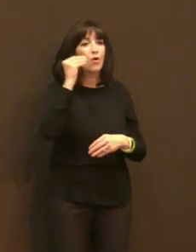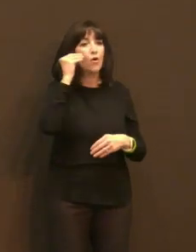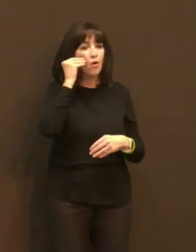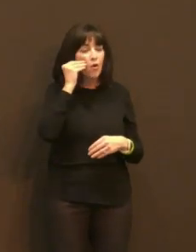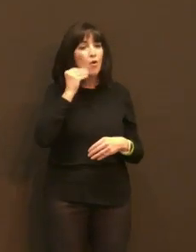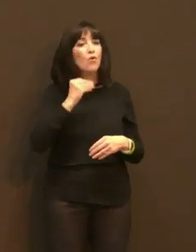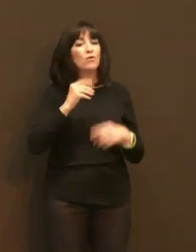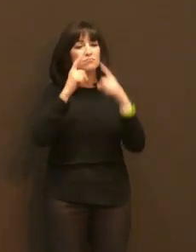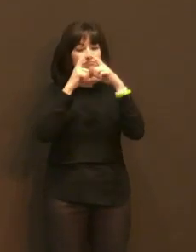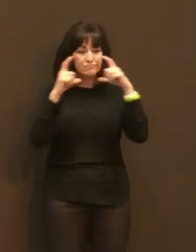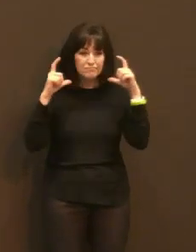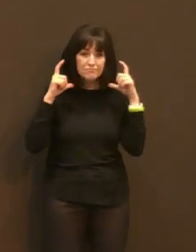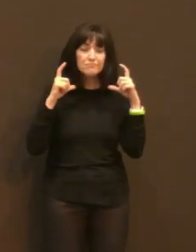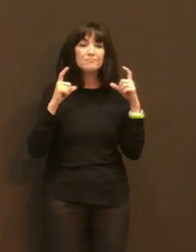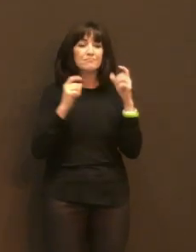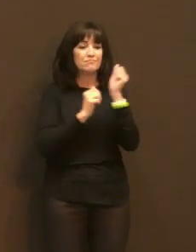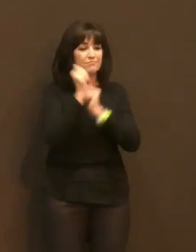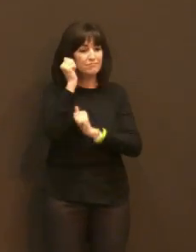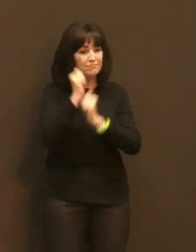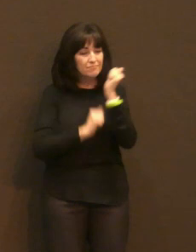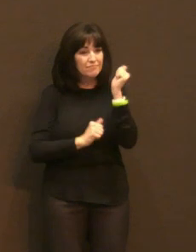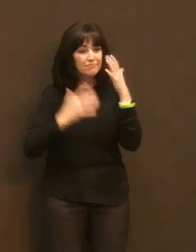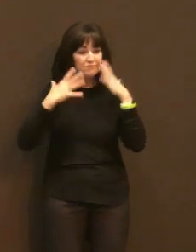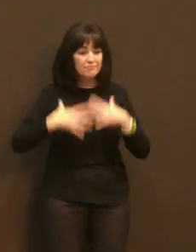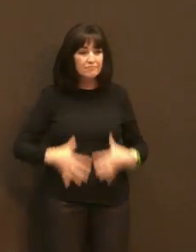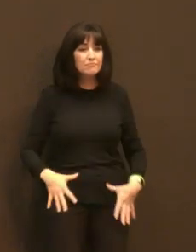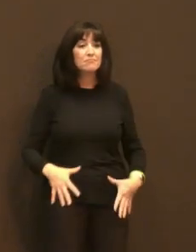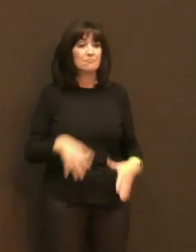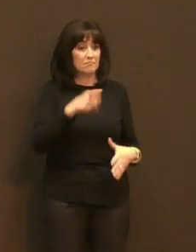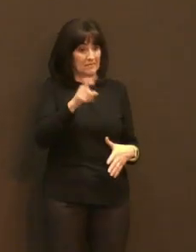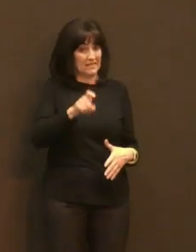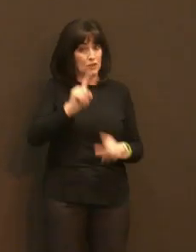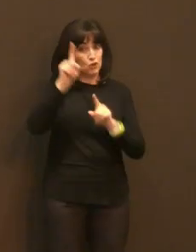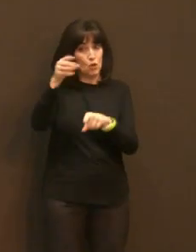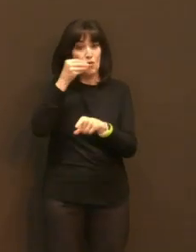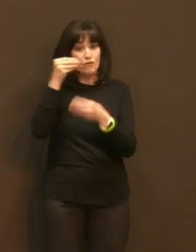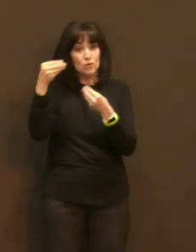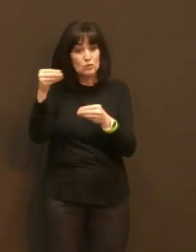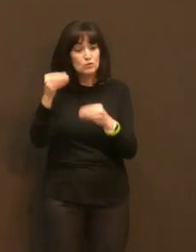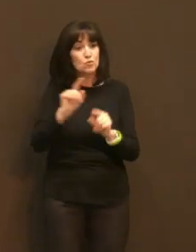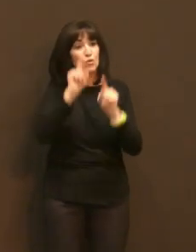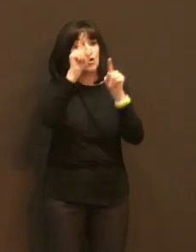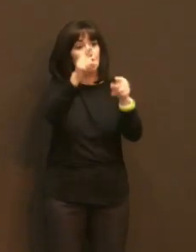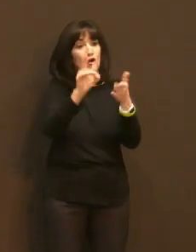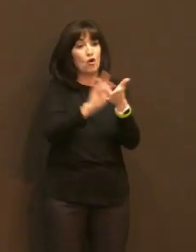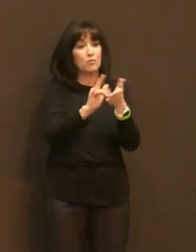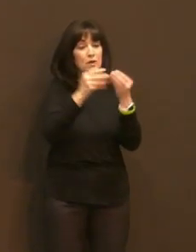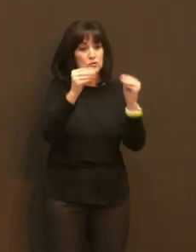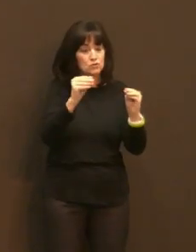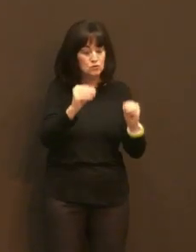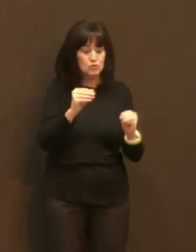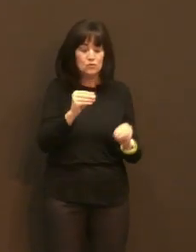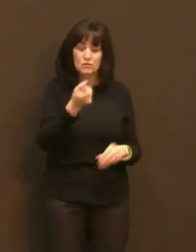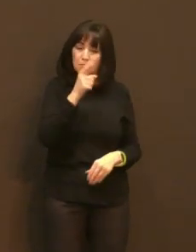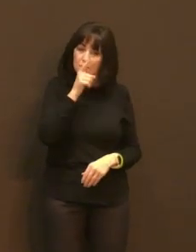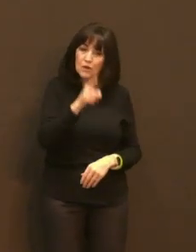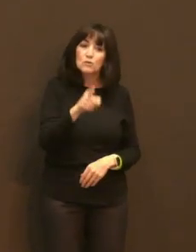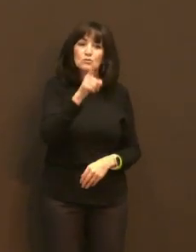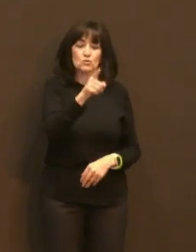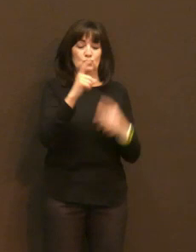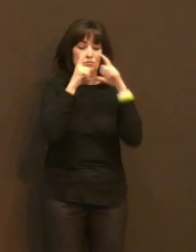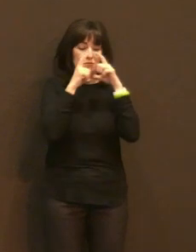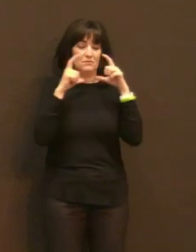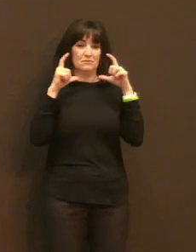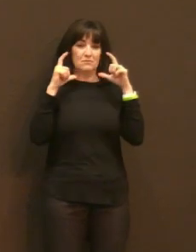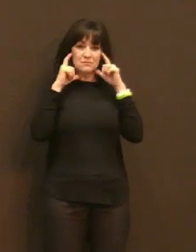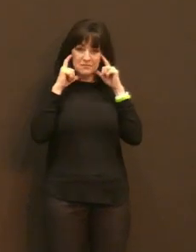grocery store, to the convenience store, or to the pharmacy, to make sure that you have a cloth mask on, that you're